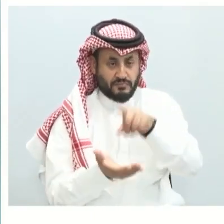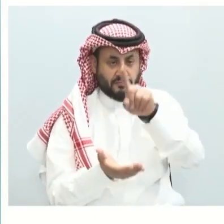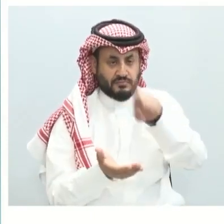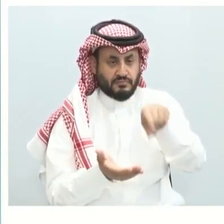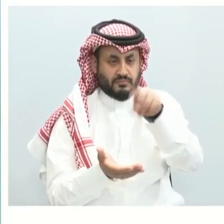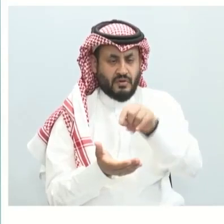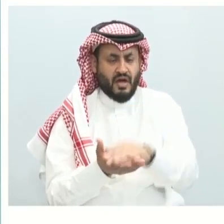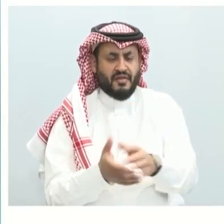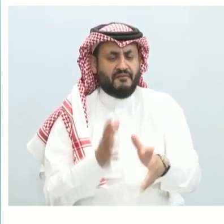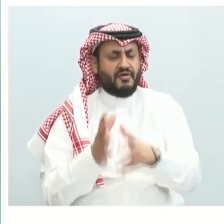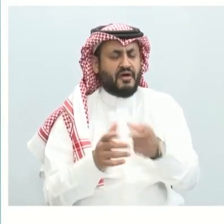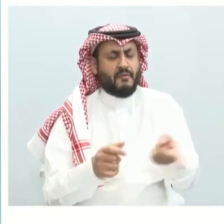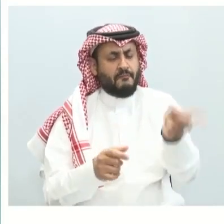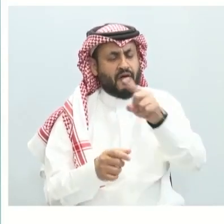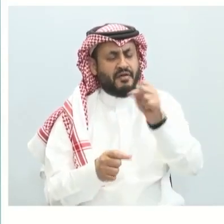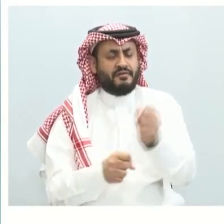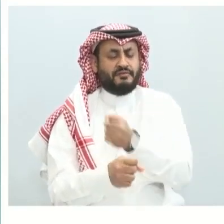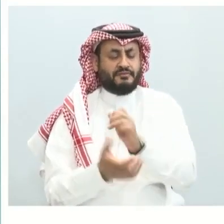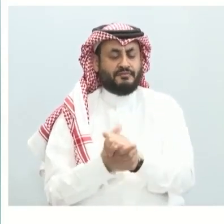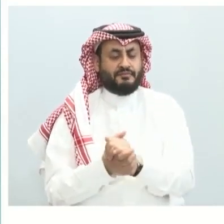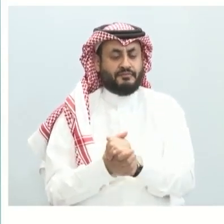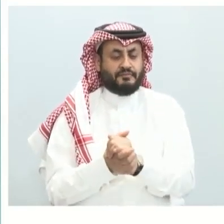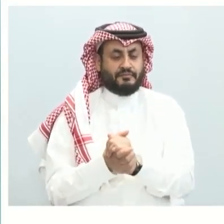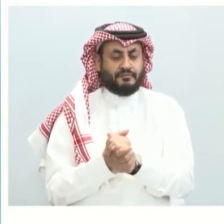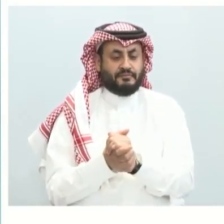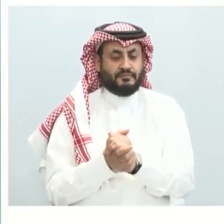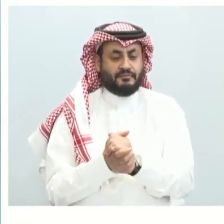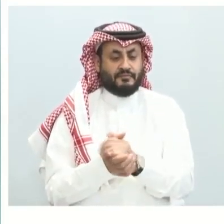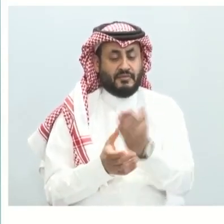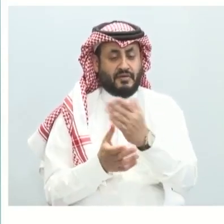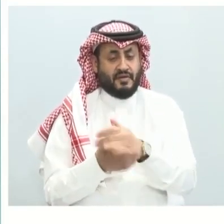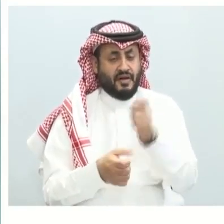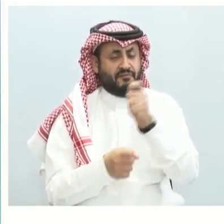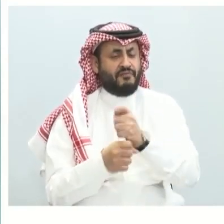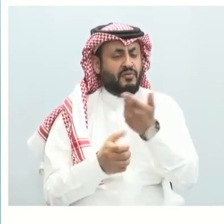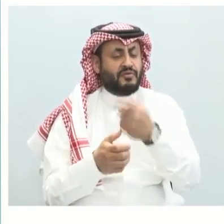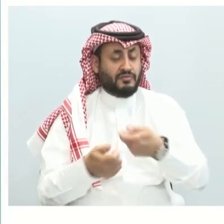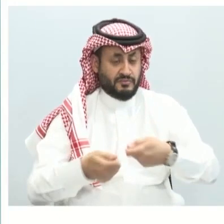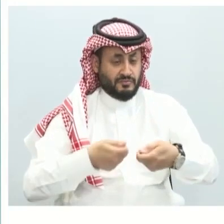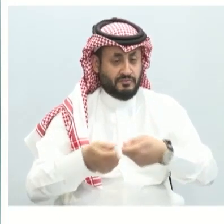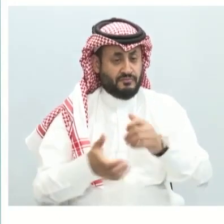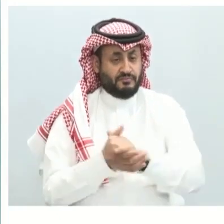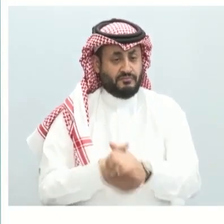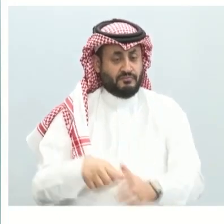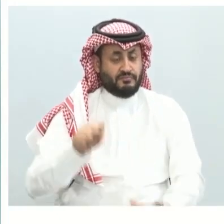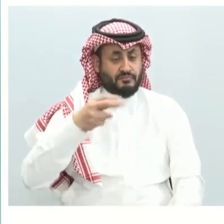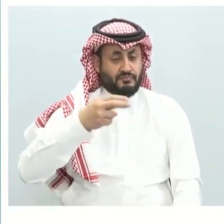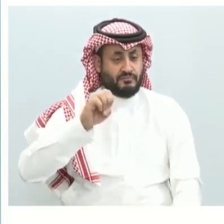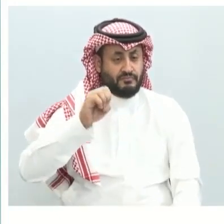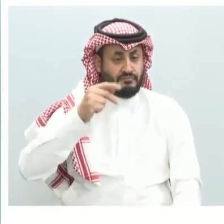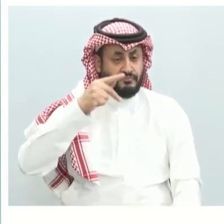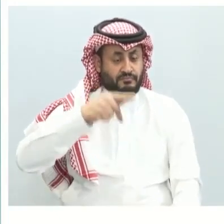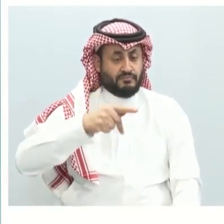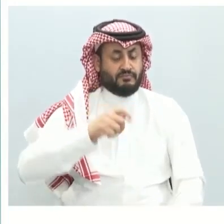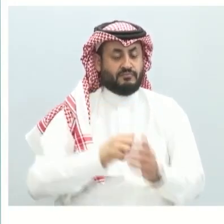Dubai. Okay, so we use going to, and after going to, we did use a regular